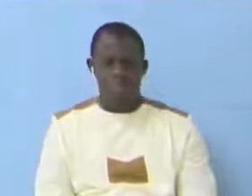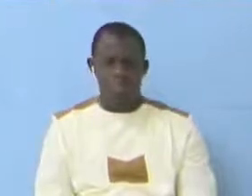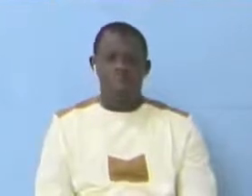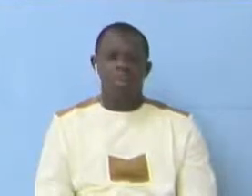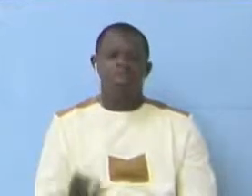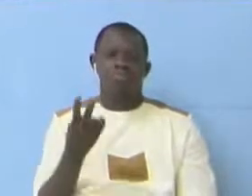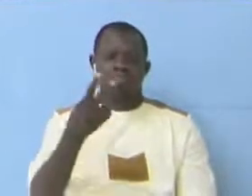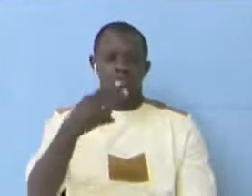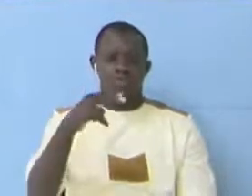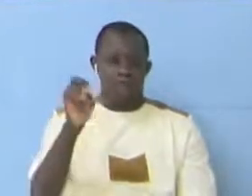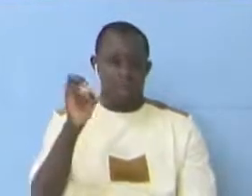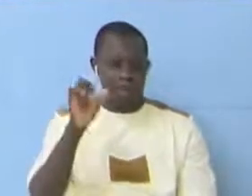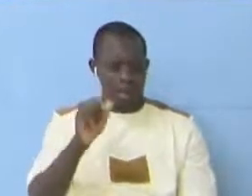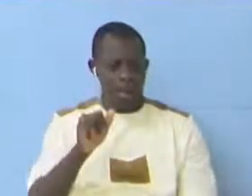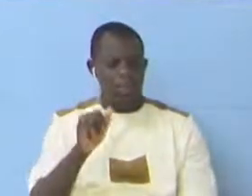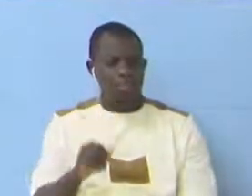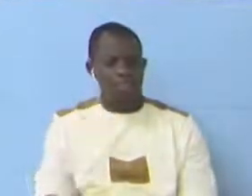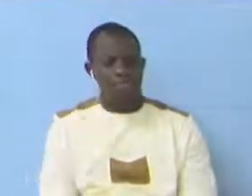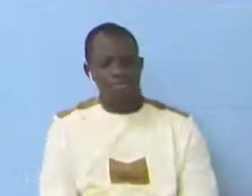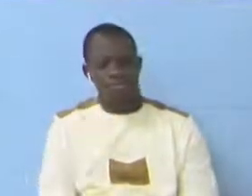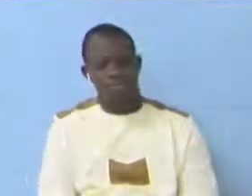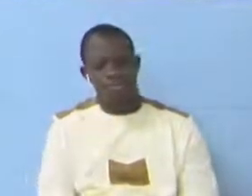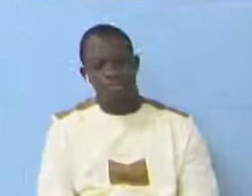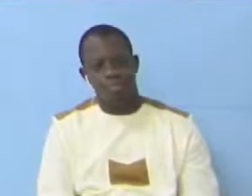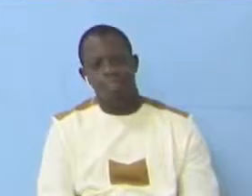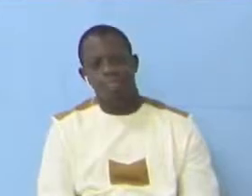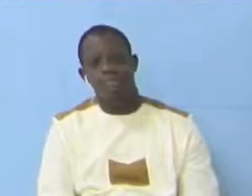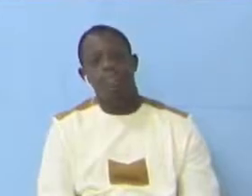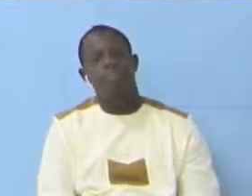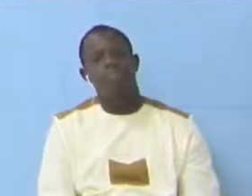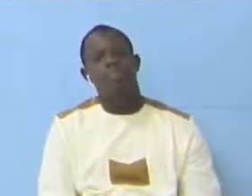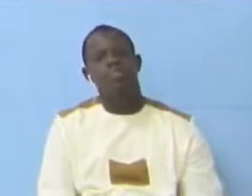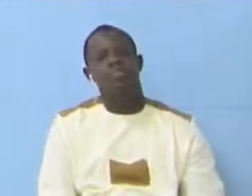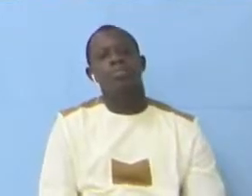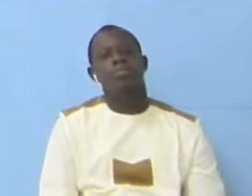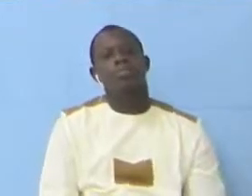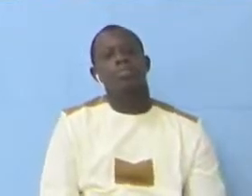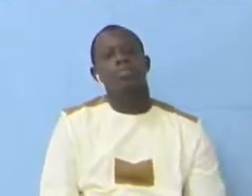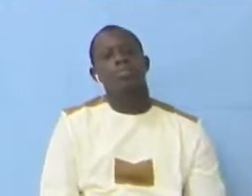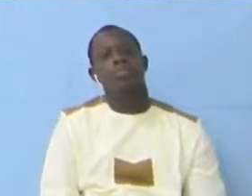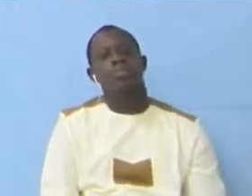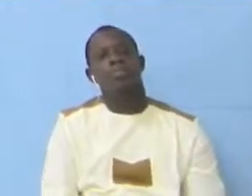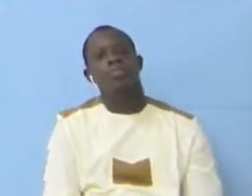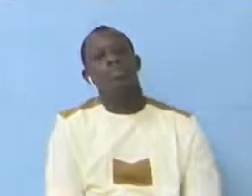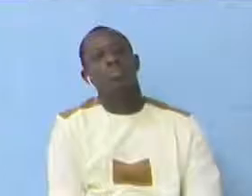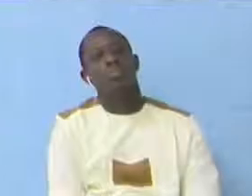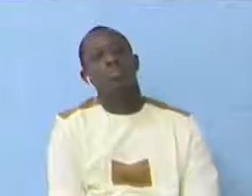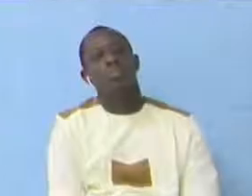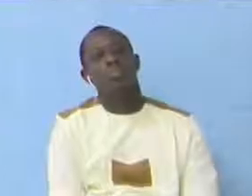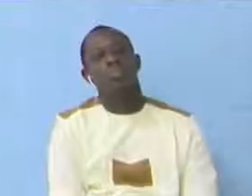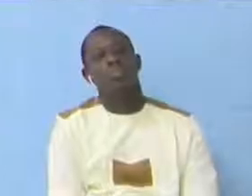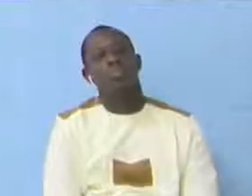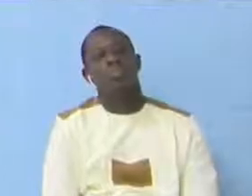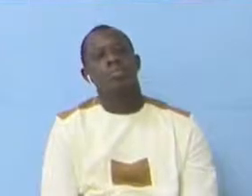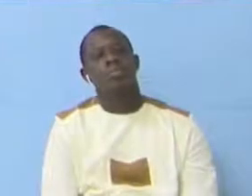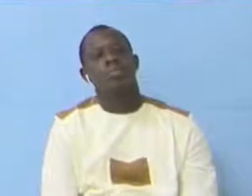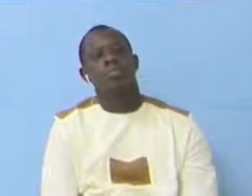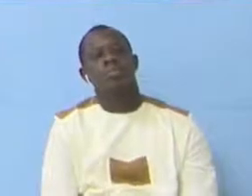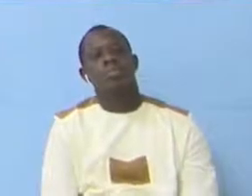200A. 200A. Yes, 200 is the almighty list. Yes, I know.